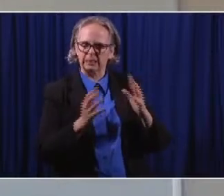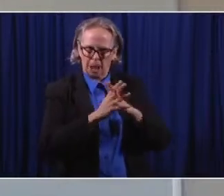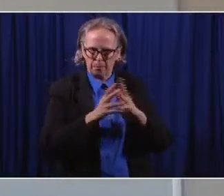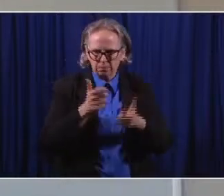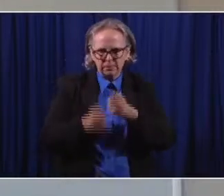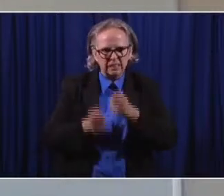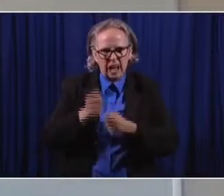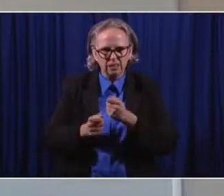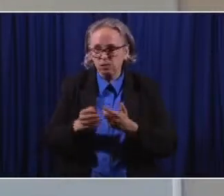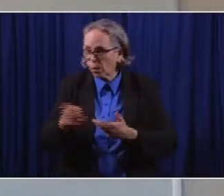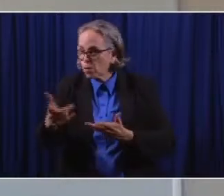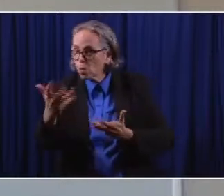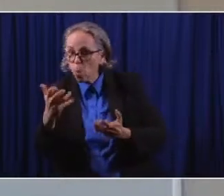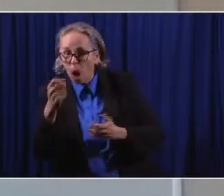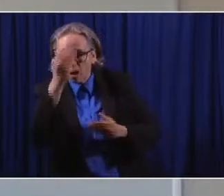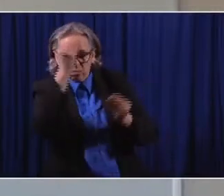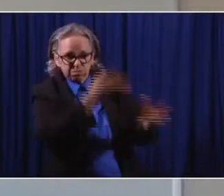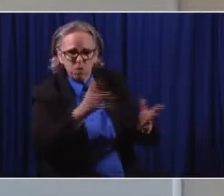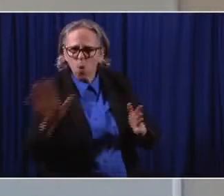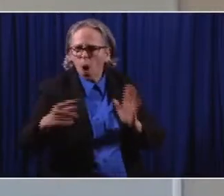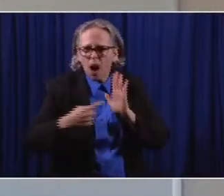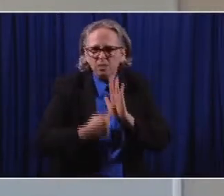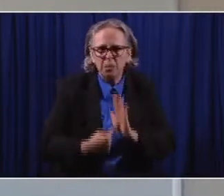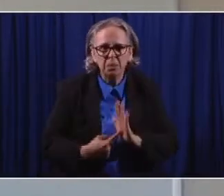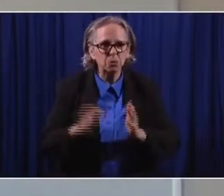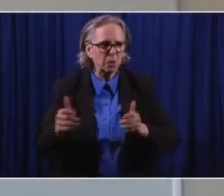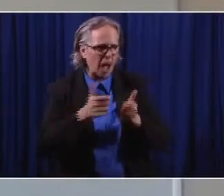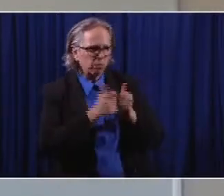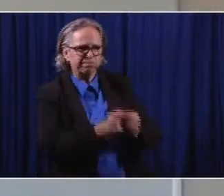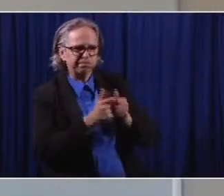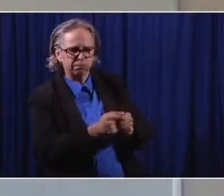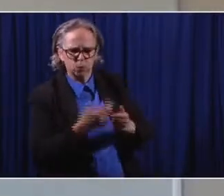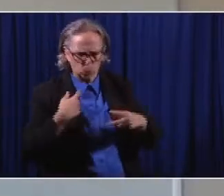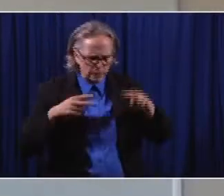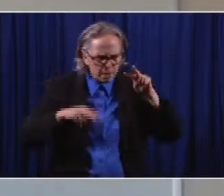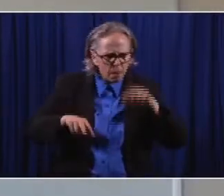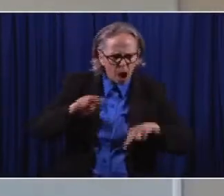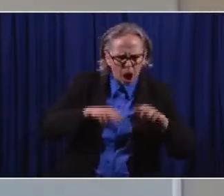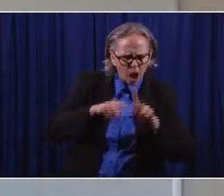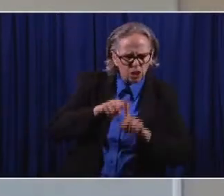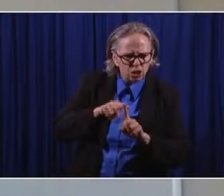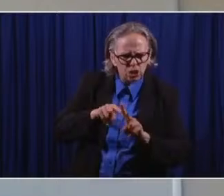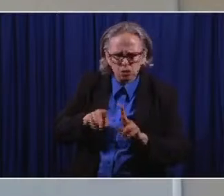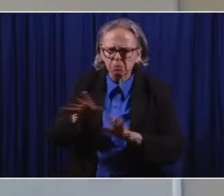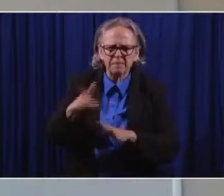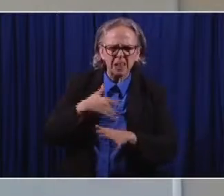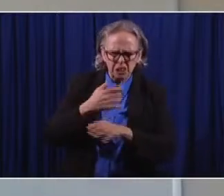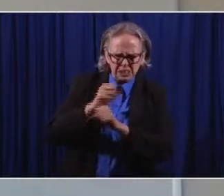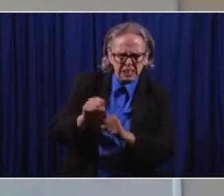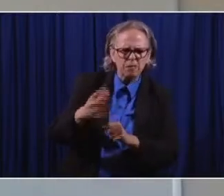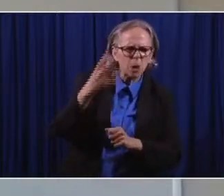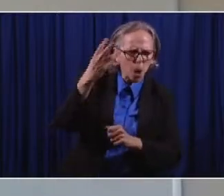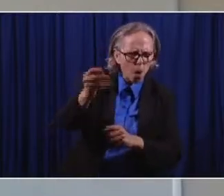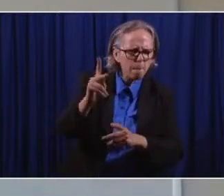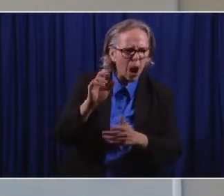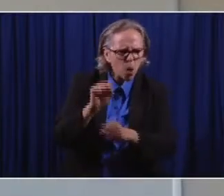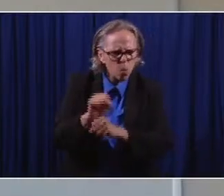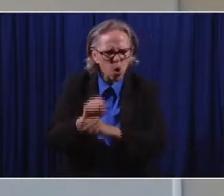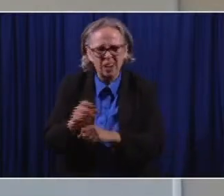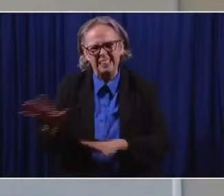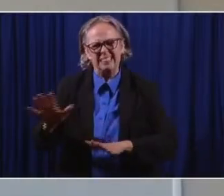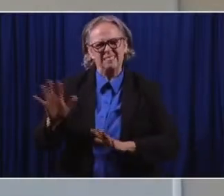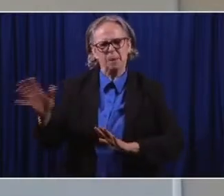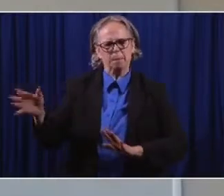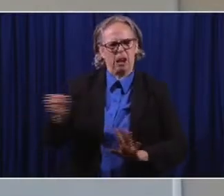helps us determine on when it's safe for them to return to work, whether or not they should be tested. So it helps get some information